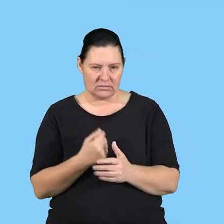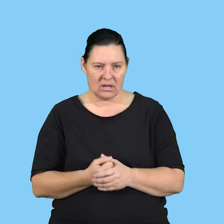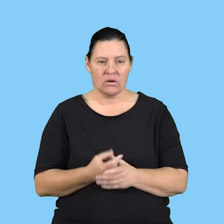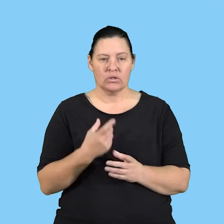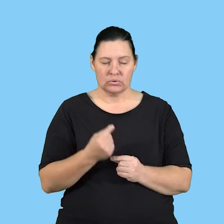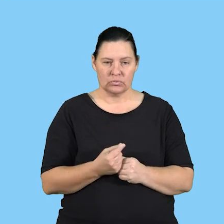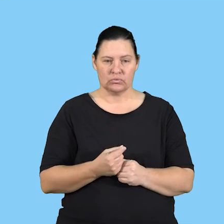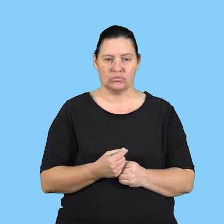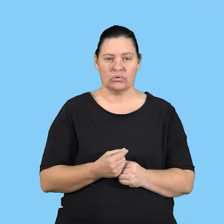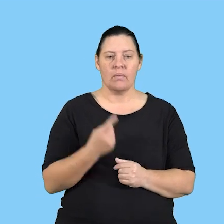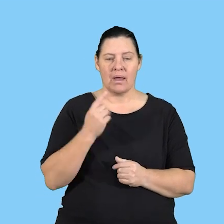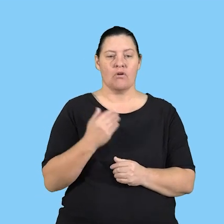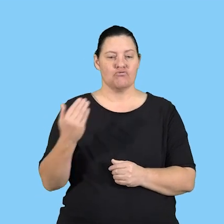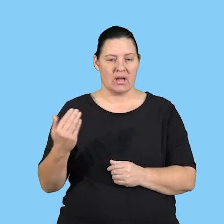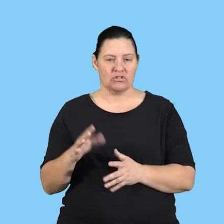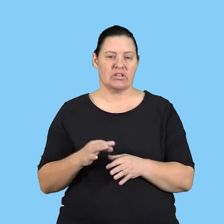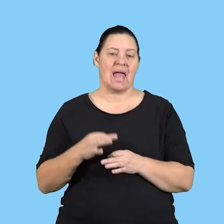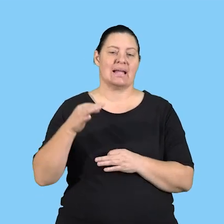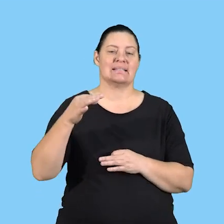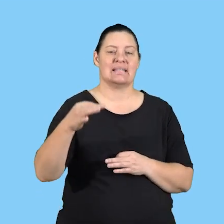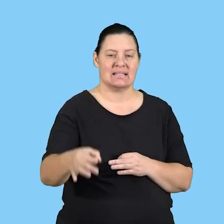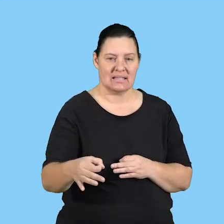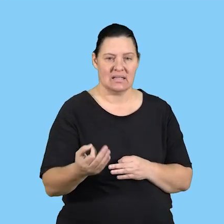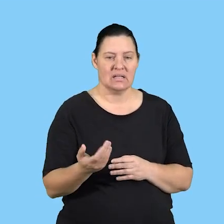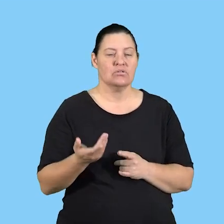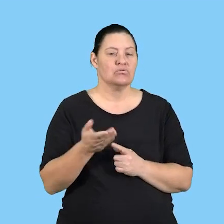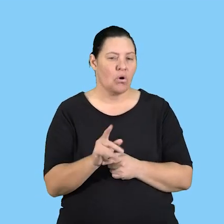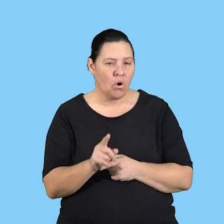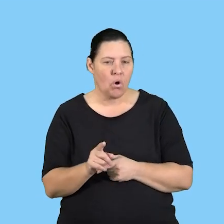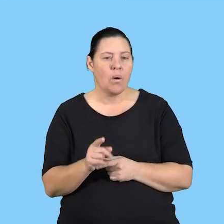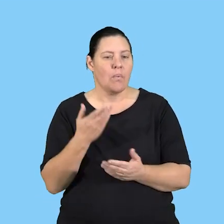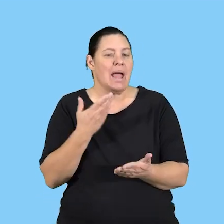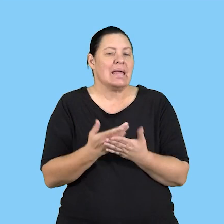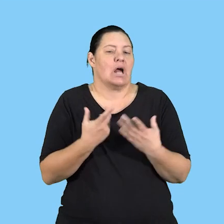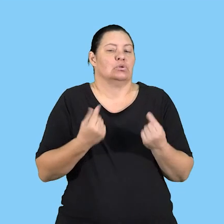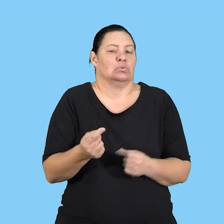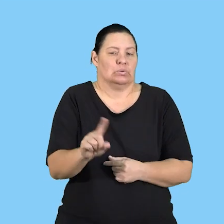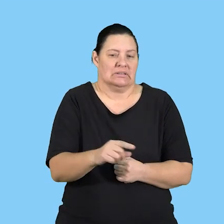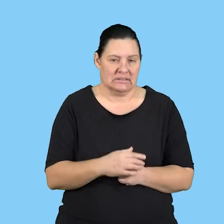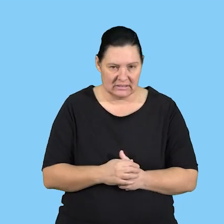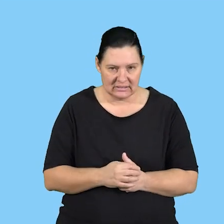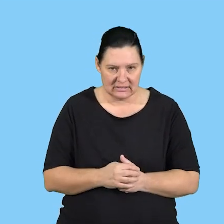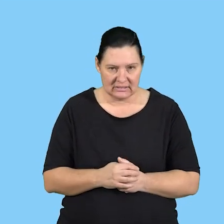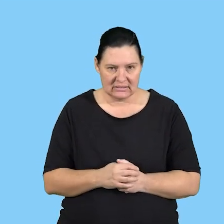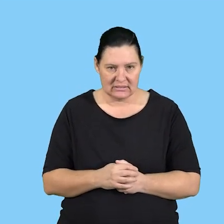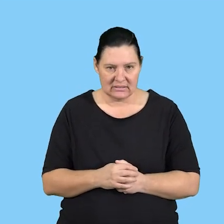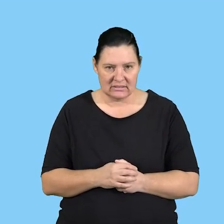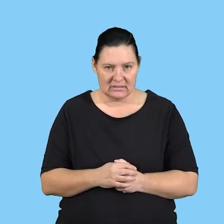was done on the right side was just an extension to show you, to give you a foretaste of what you can do with regards to